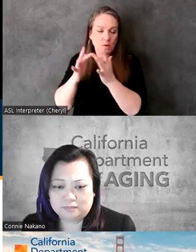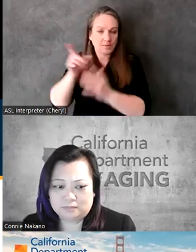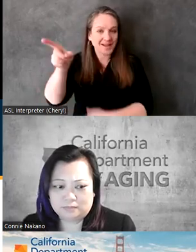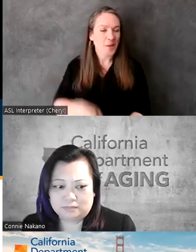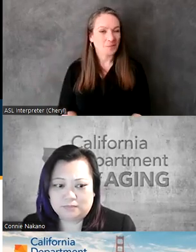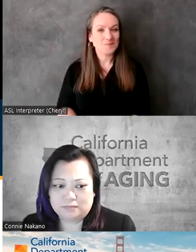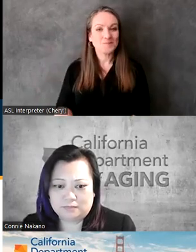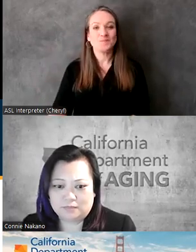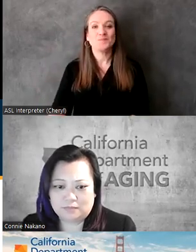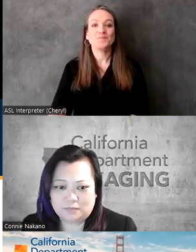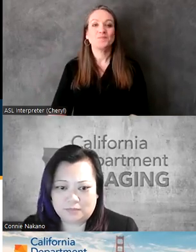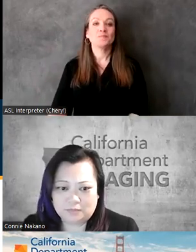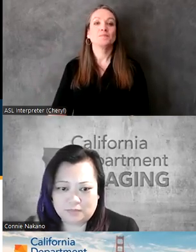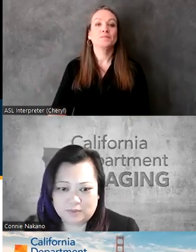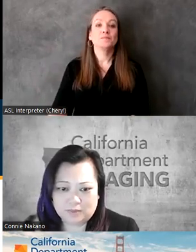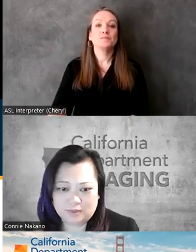information.